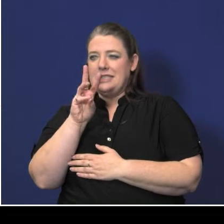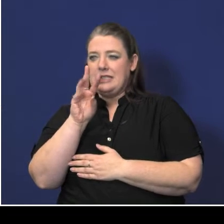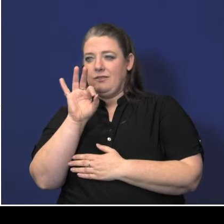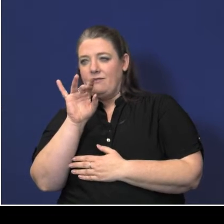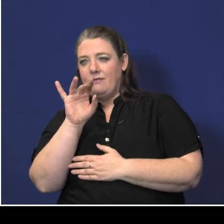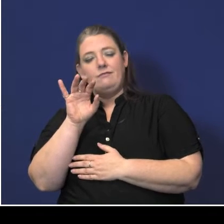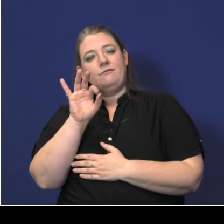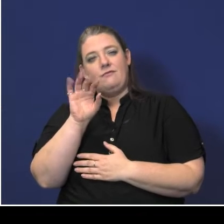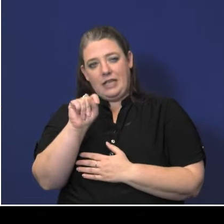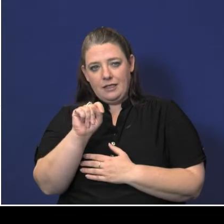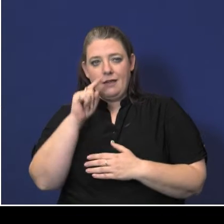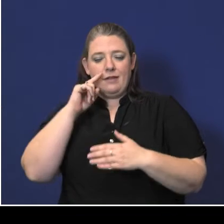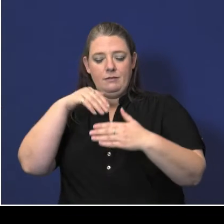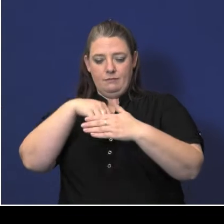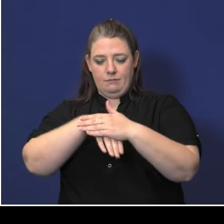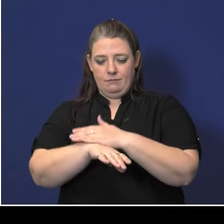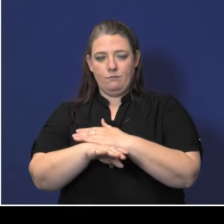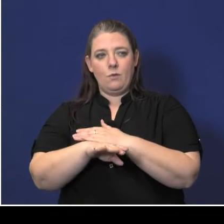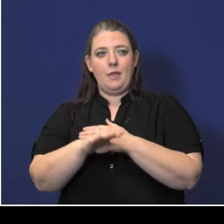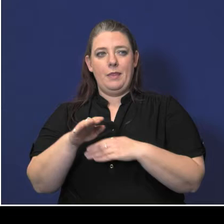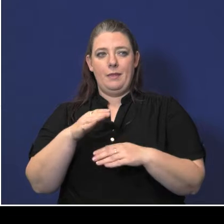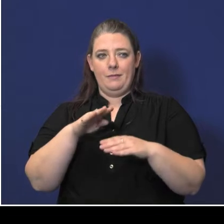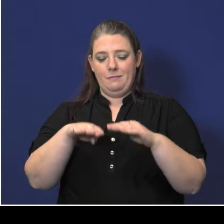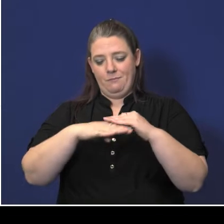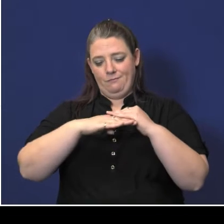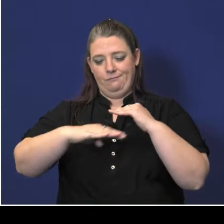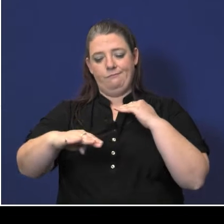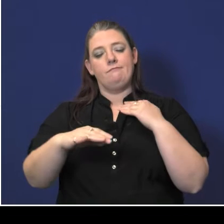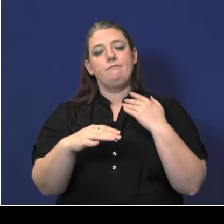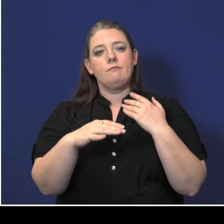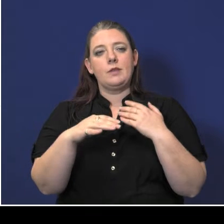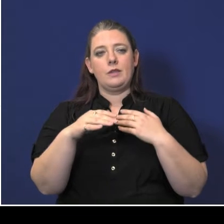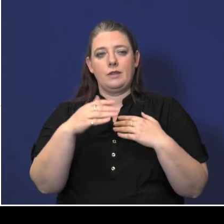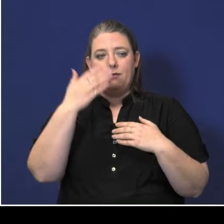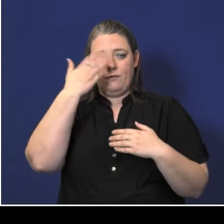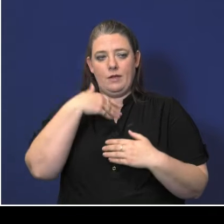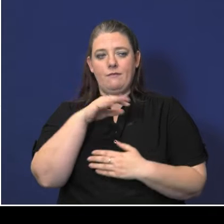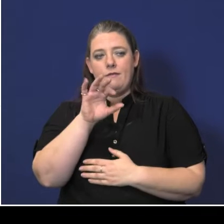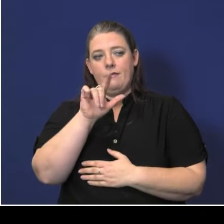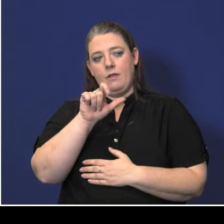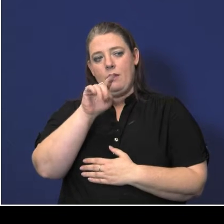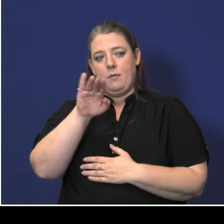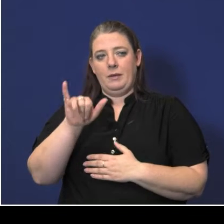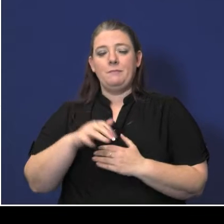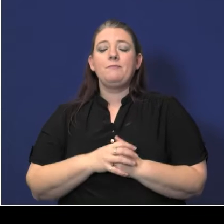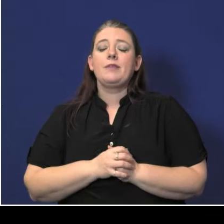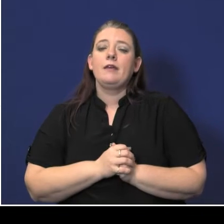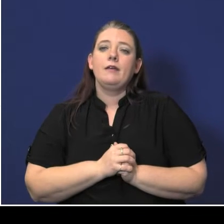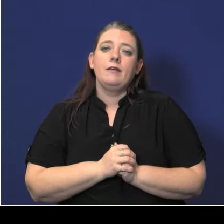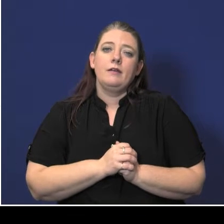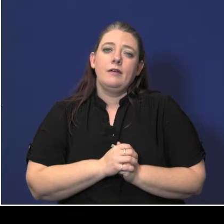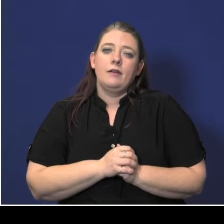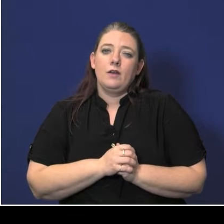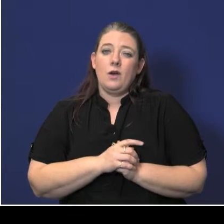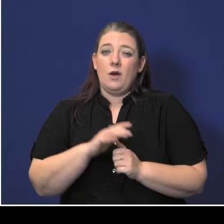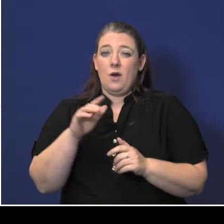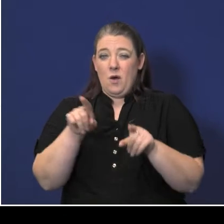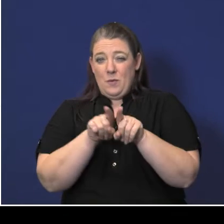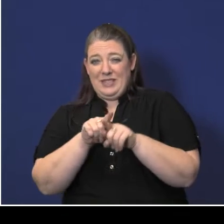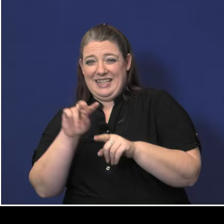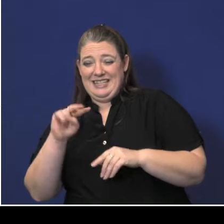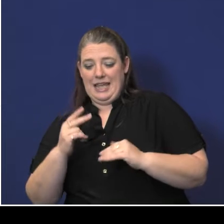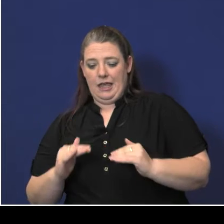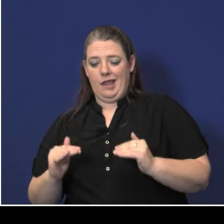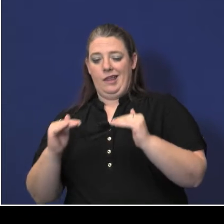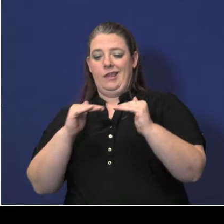actually go and enter right there on the main front of the lobby. Now, almost on the second level, this will be